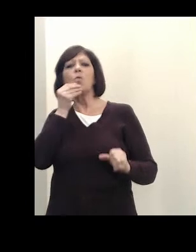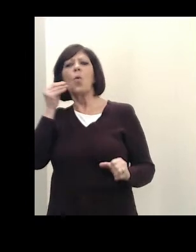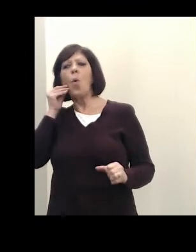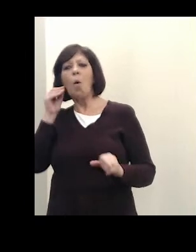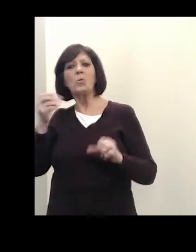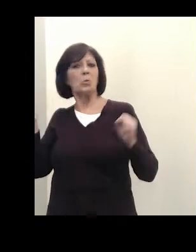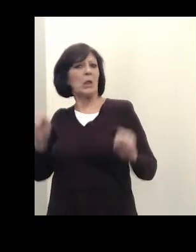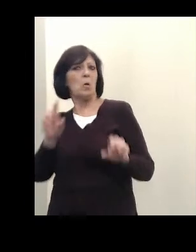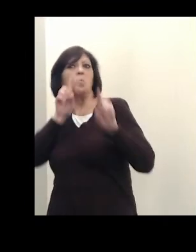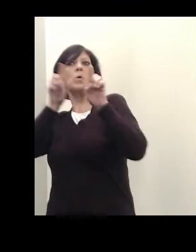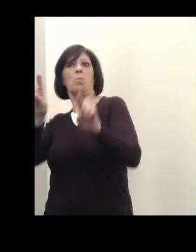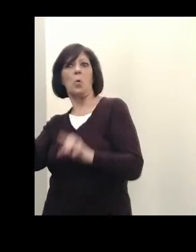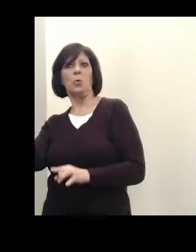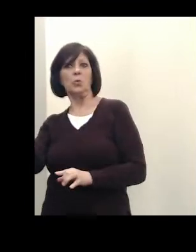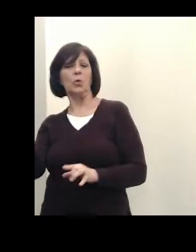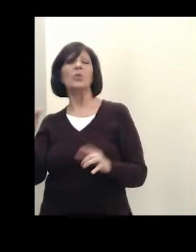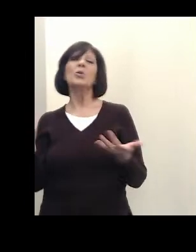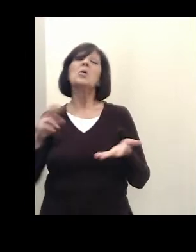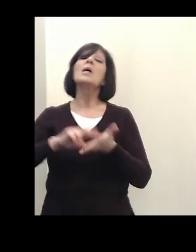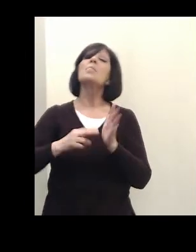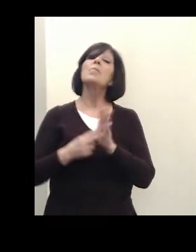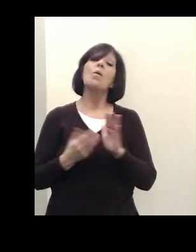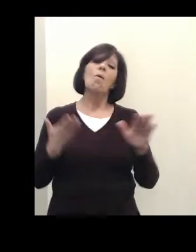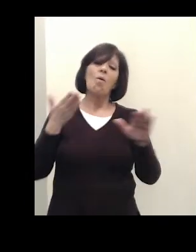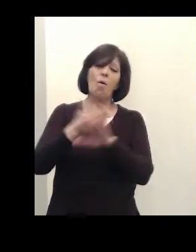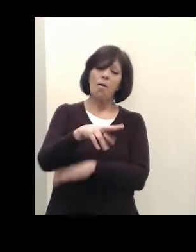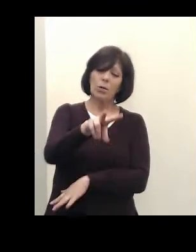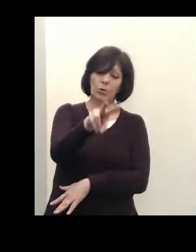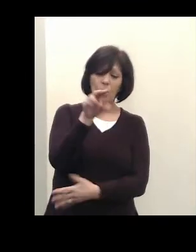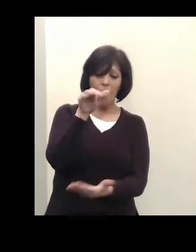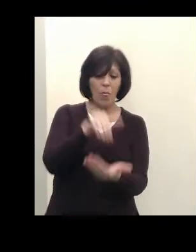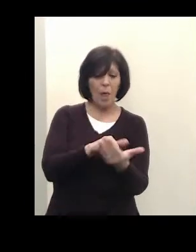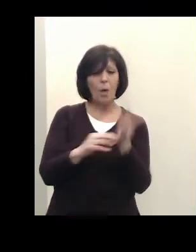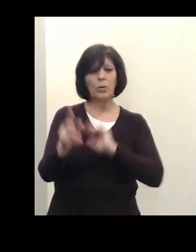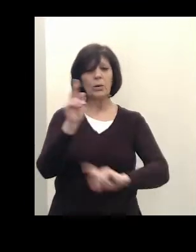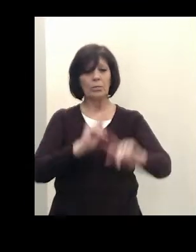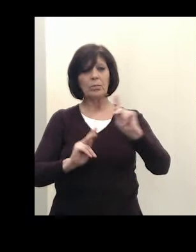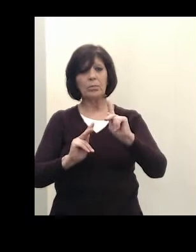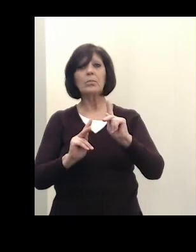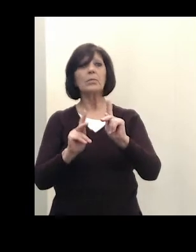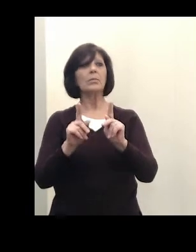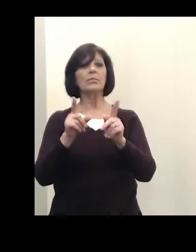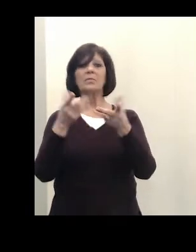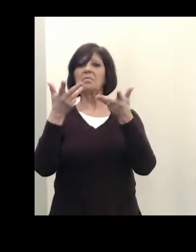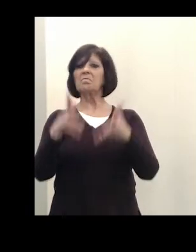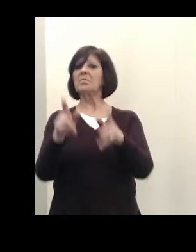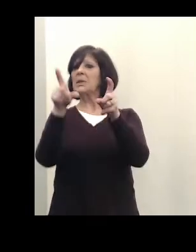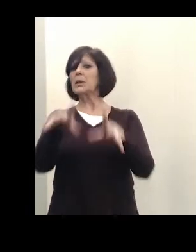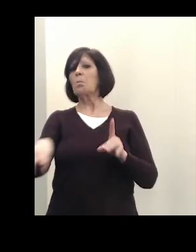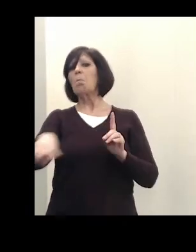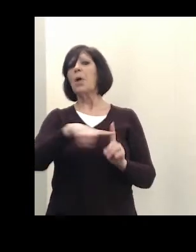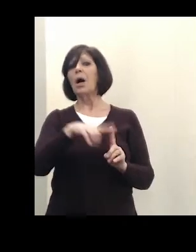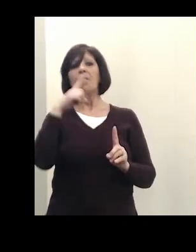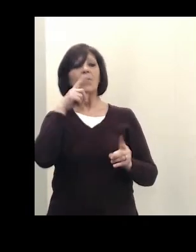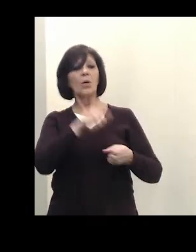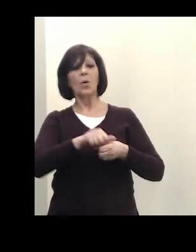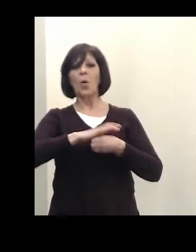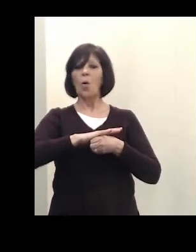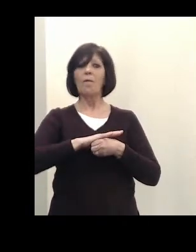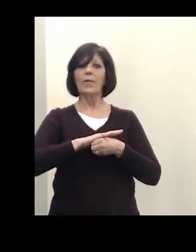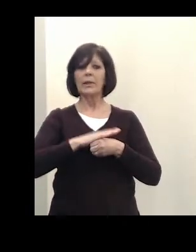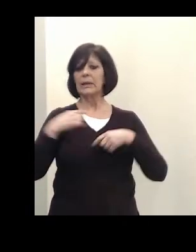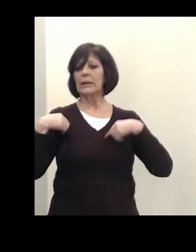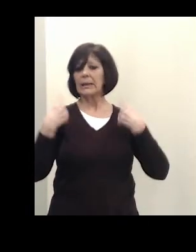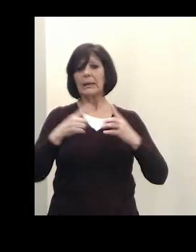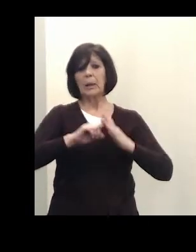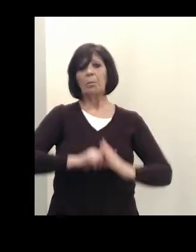over 200,000 individuals who have tested positive for COVID-19 since the beginning of the